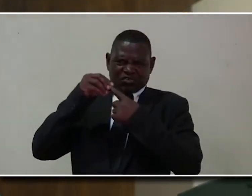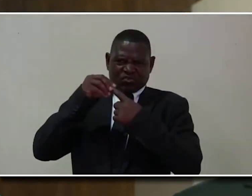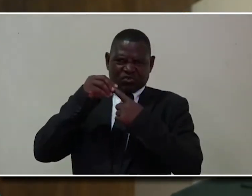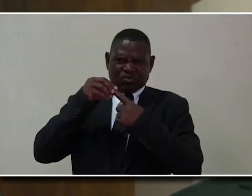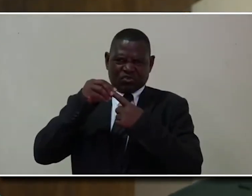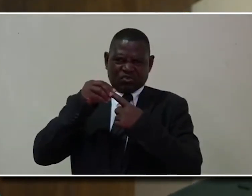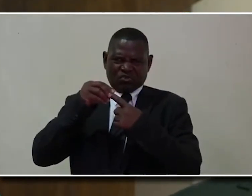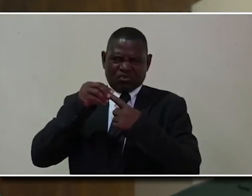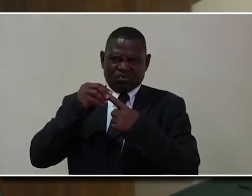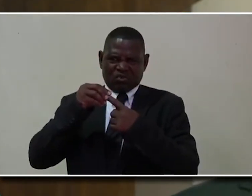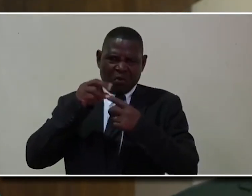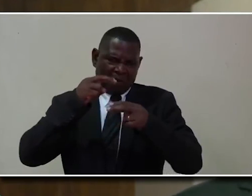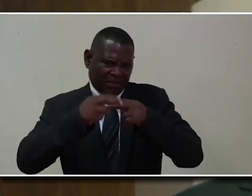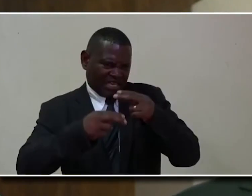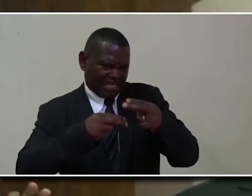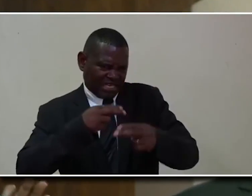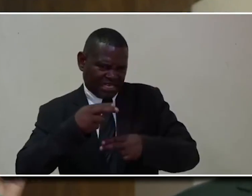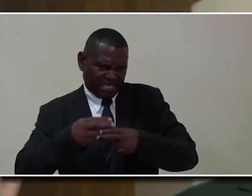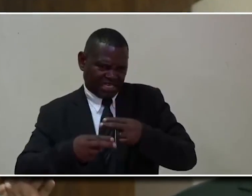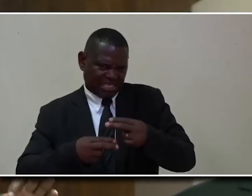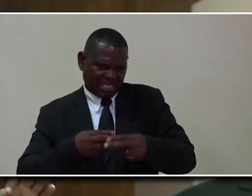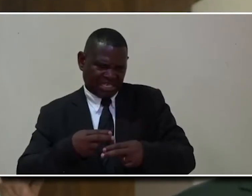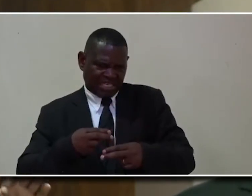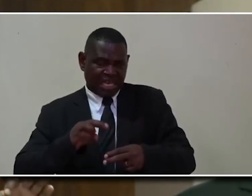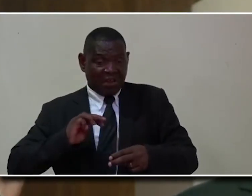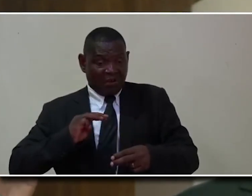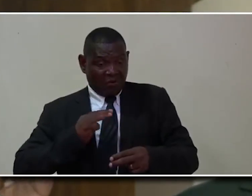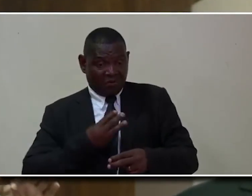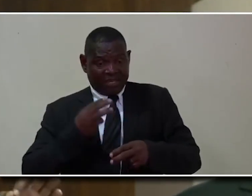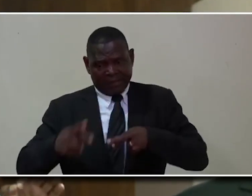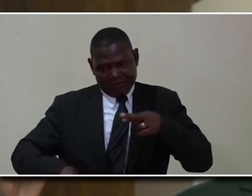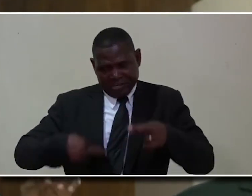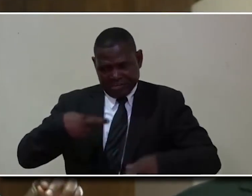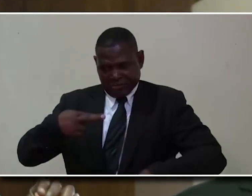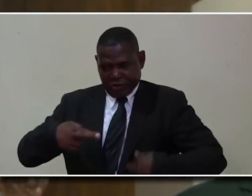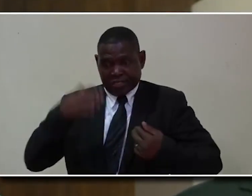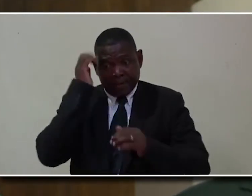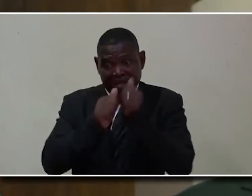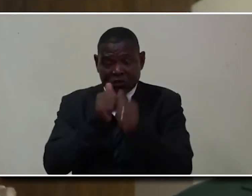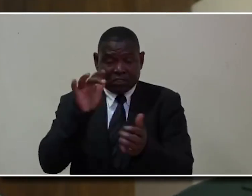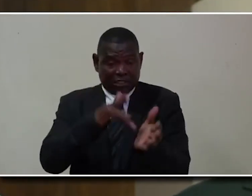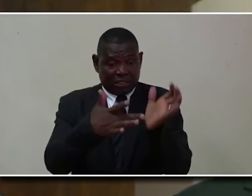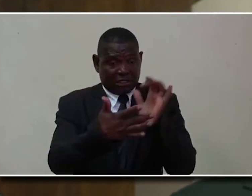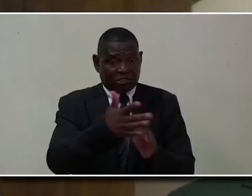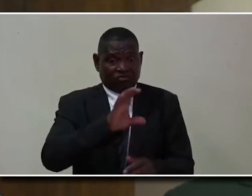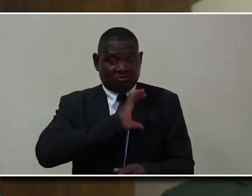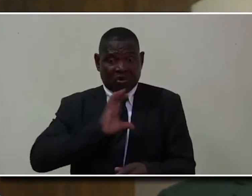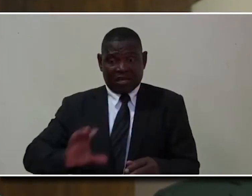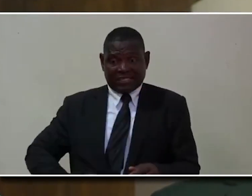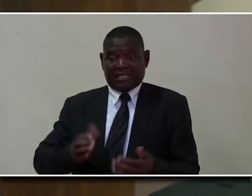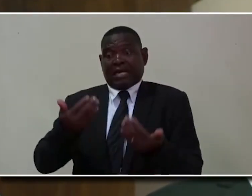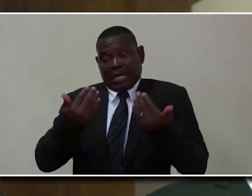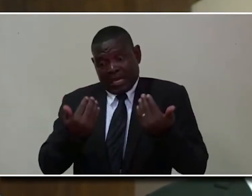wazimene zipezeka mtawi yathu iyi. We also rejoice because Jesus Christ is present here and now in the